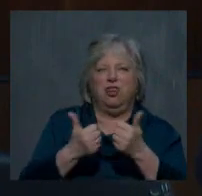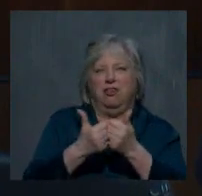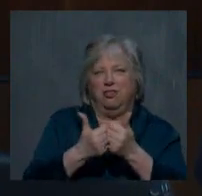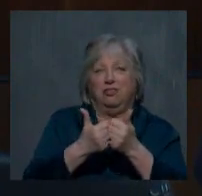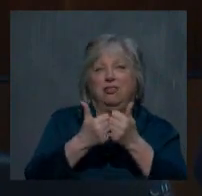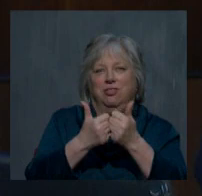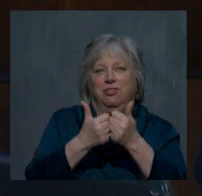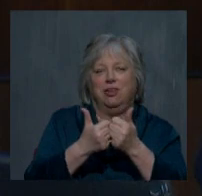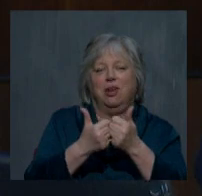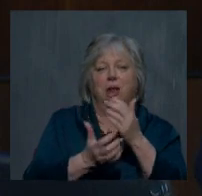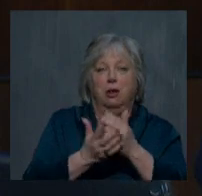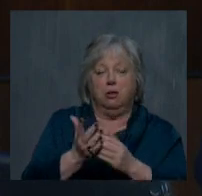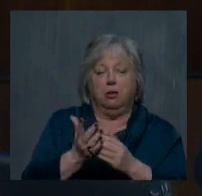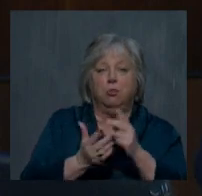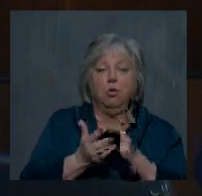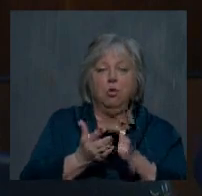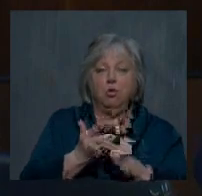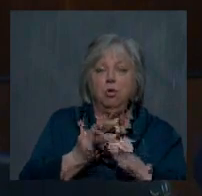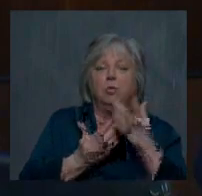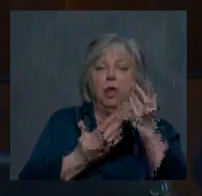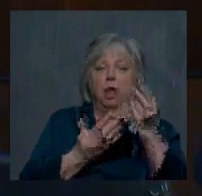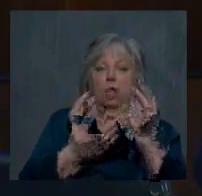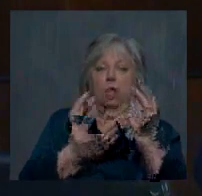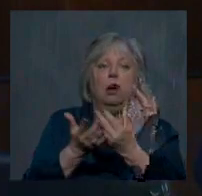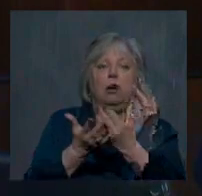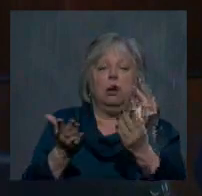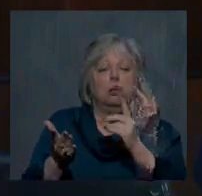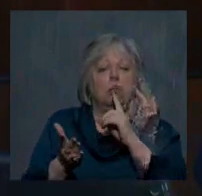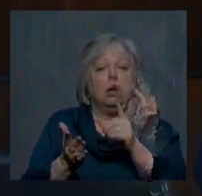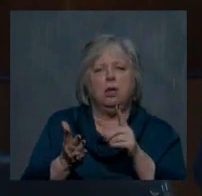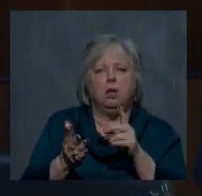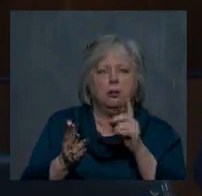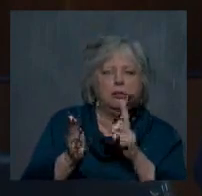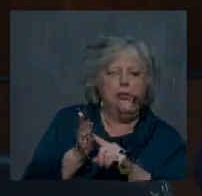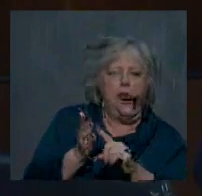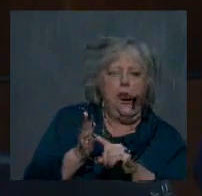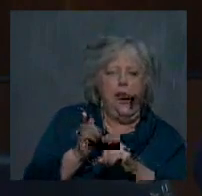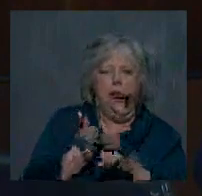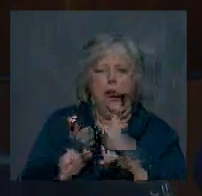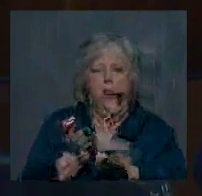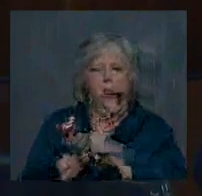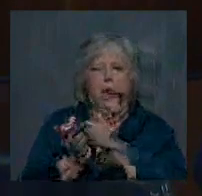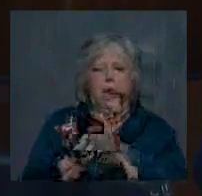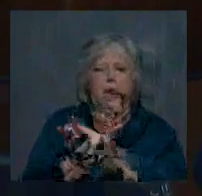and in terms of really how we can